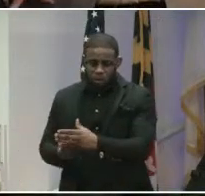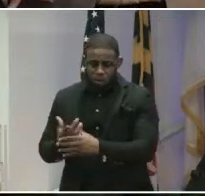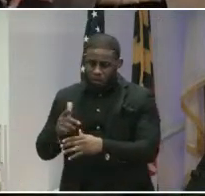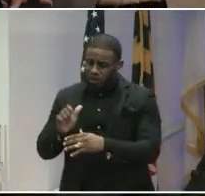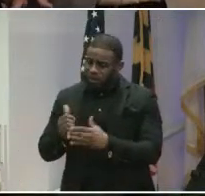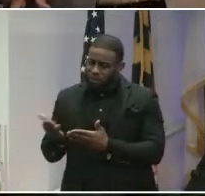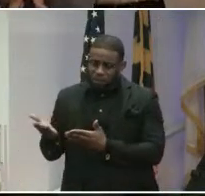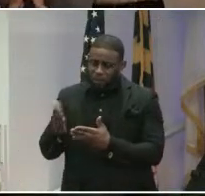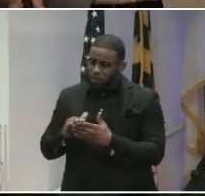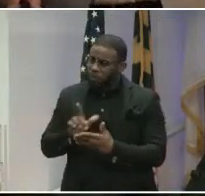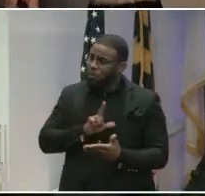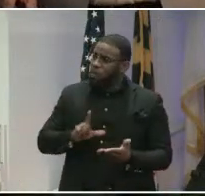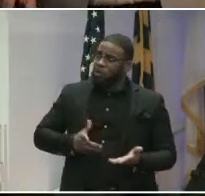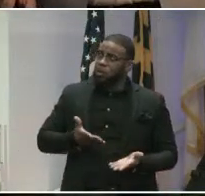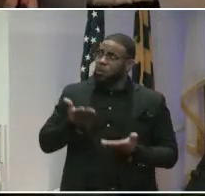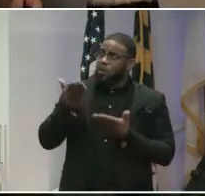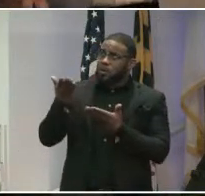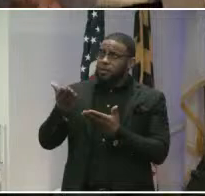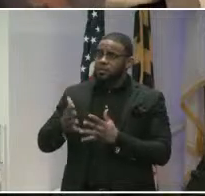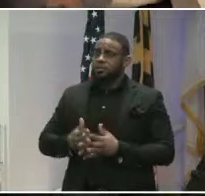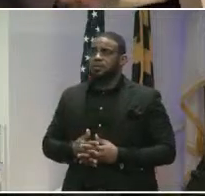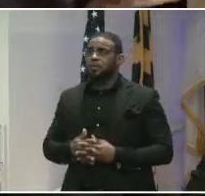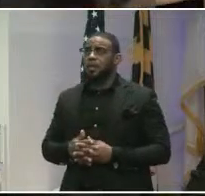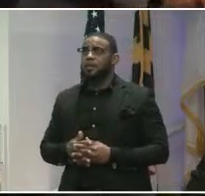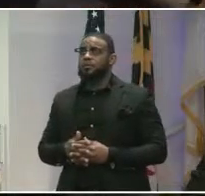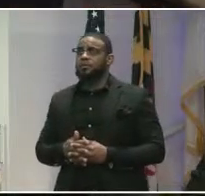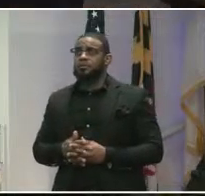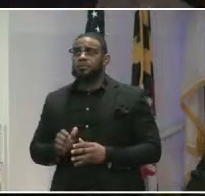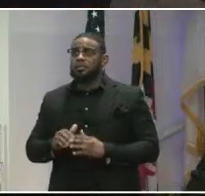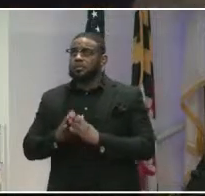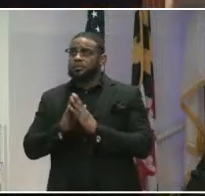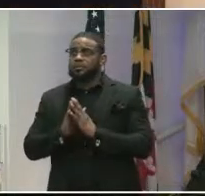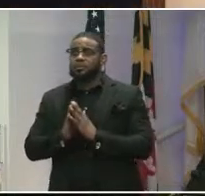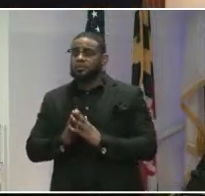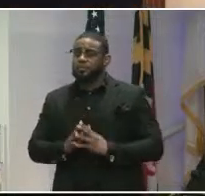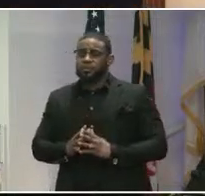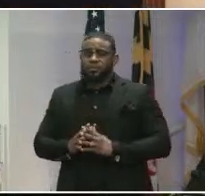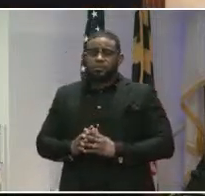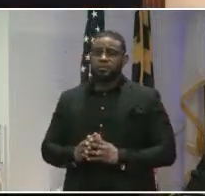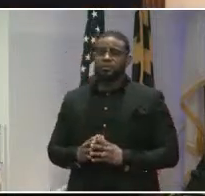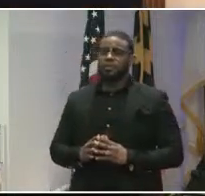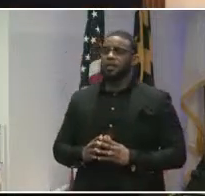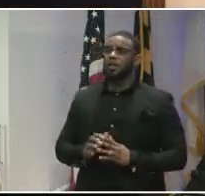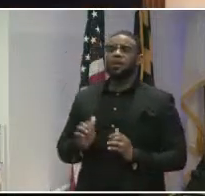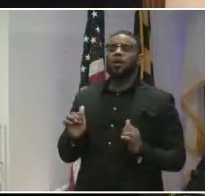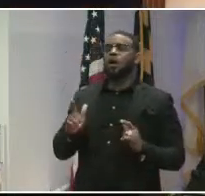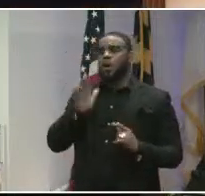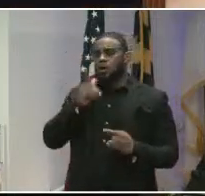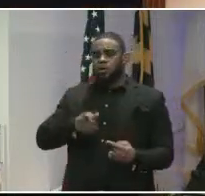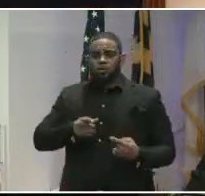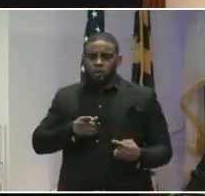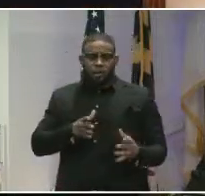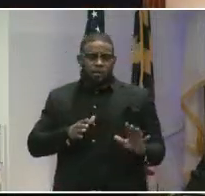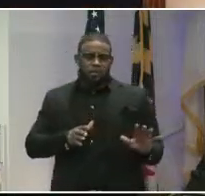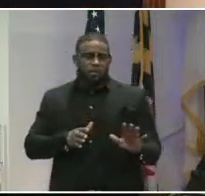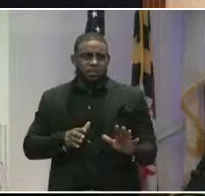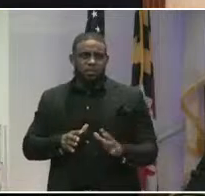have to bring it to the Lord in prayer. We all gonna struggle, Sister